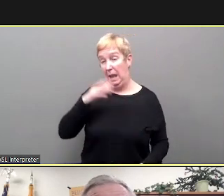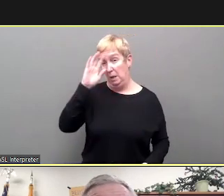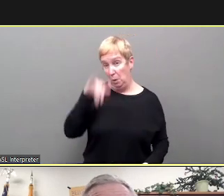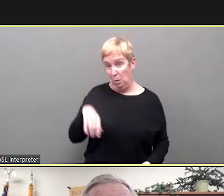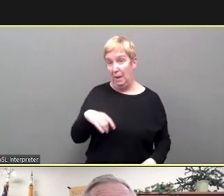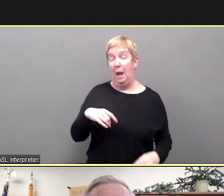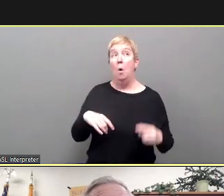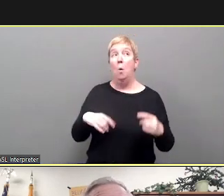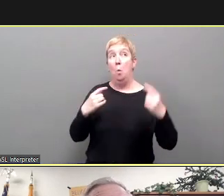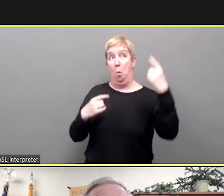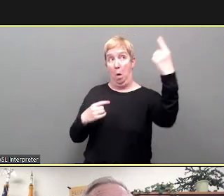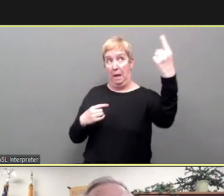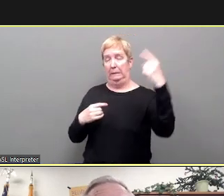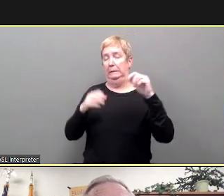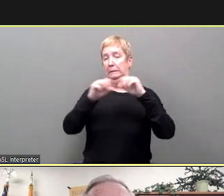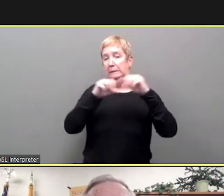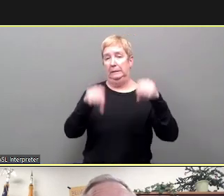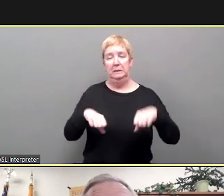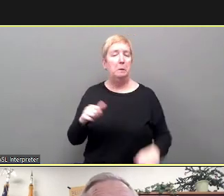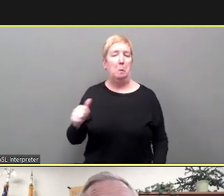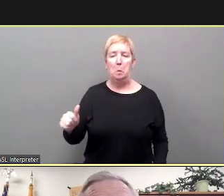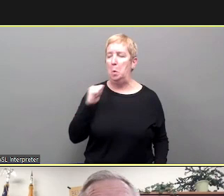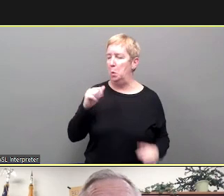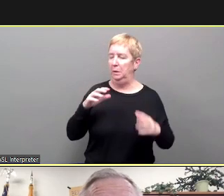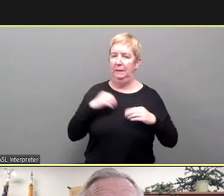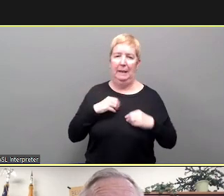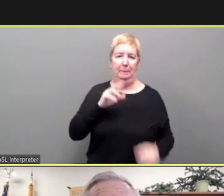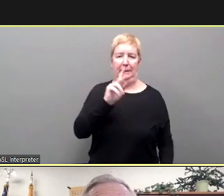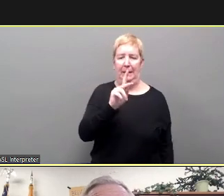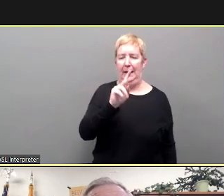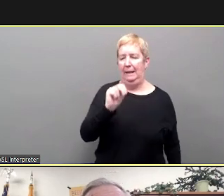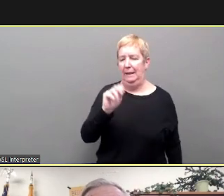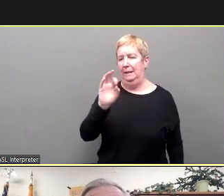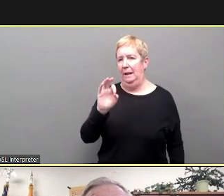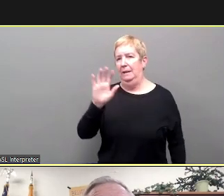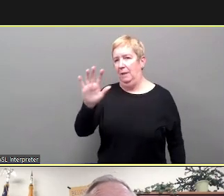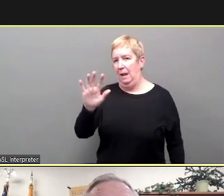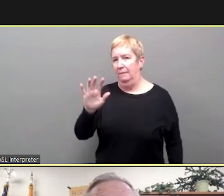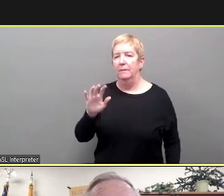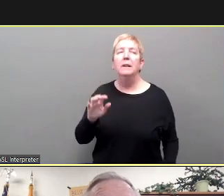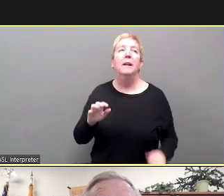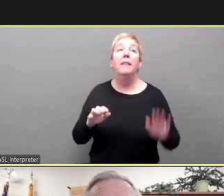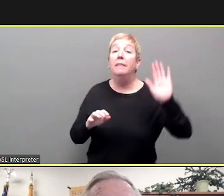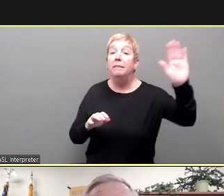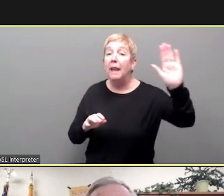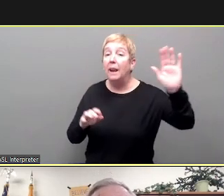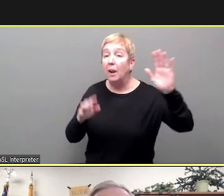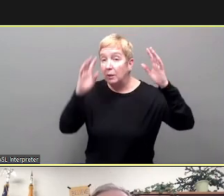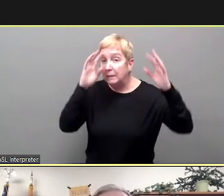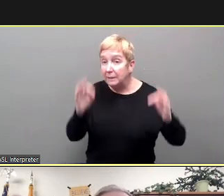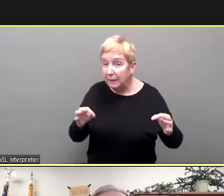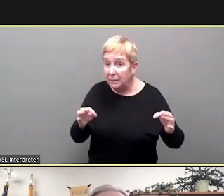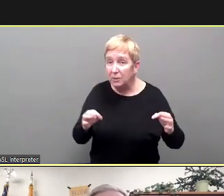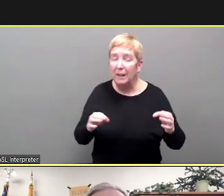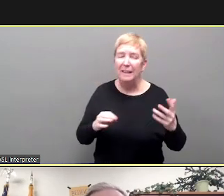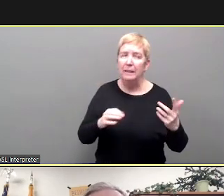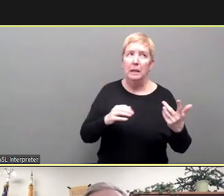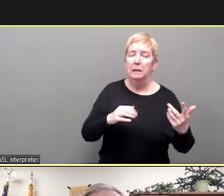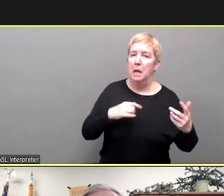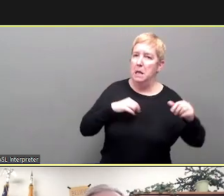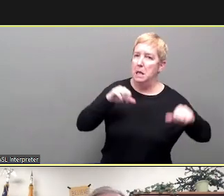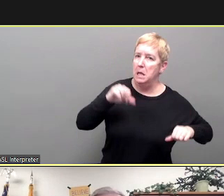doesn't allow KN95s, and it's not because of effectiveness. It's about source control. And so rather than